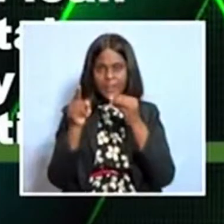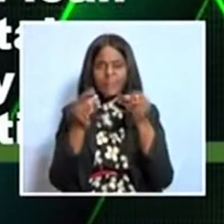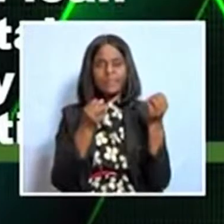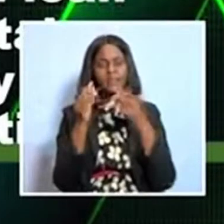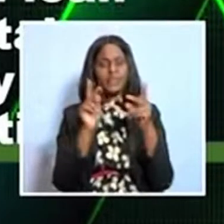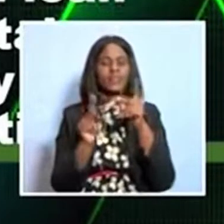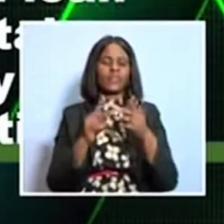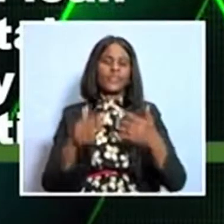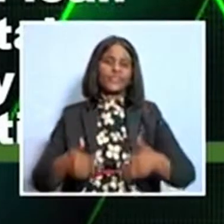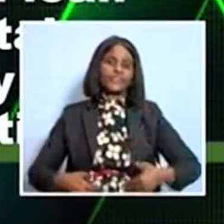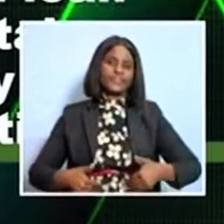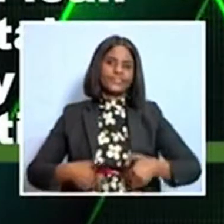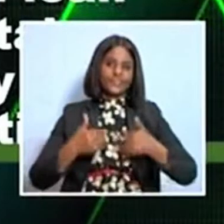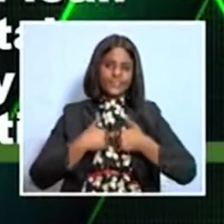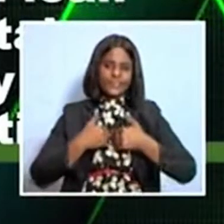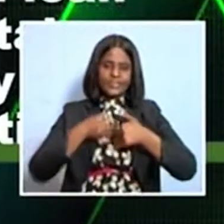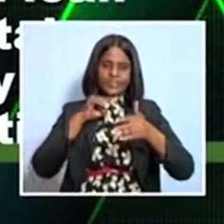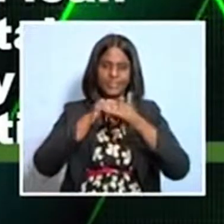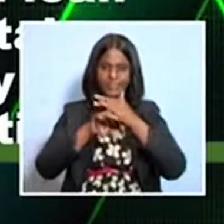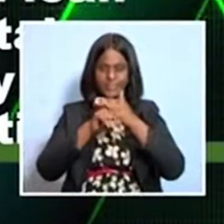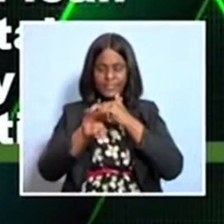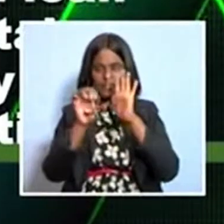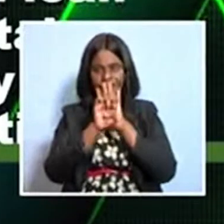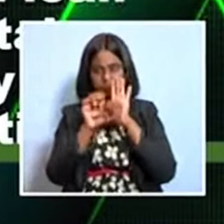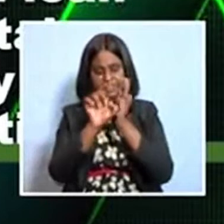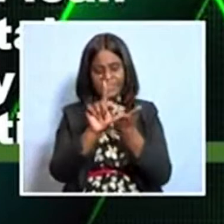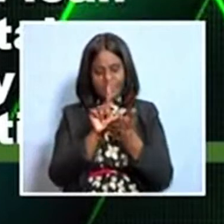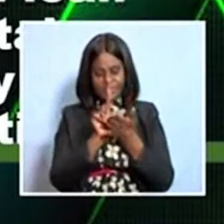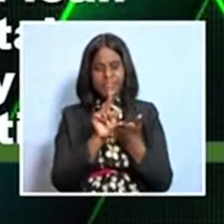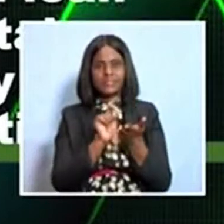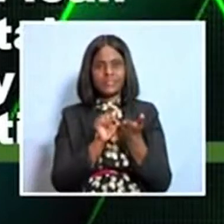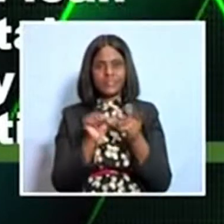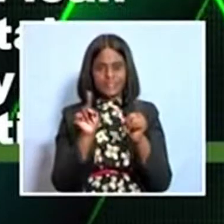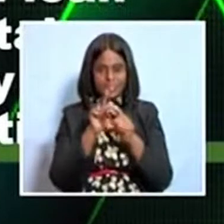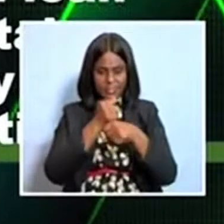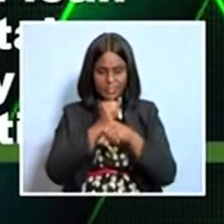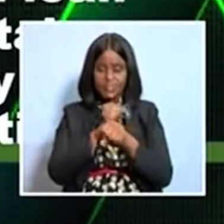majority youths to have access to such loan facilities,